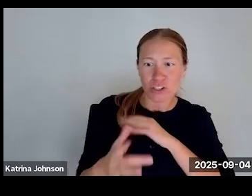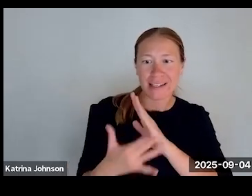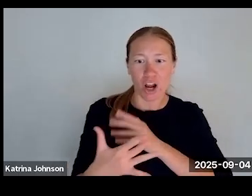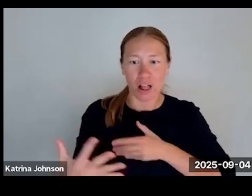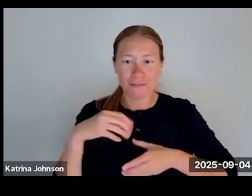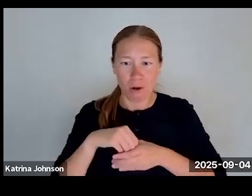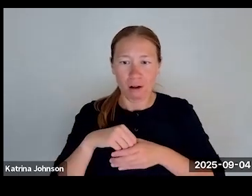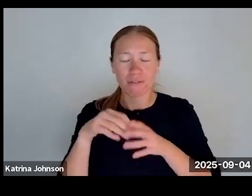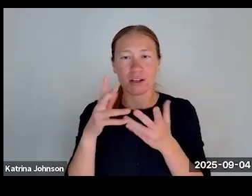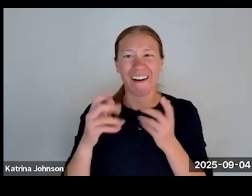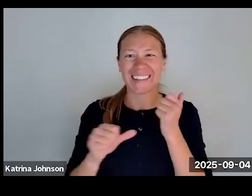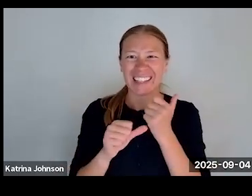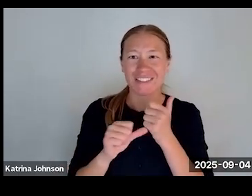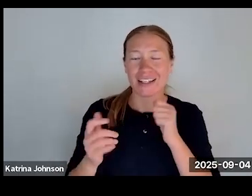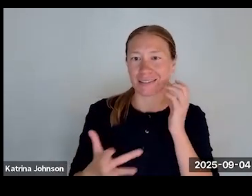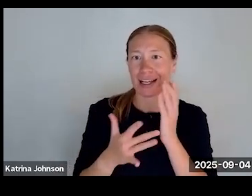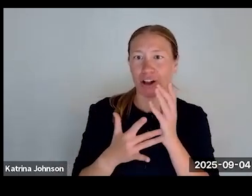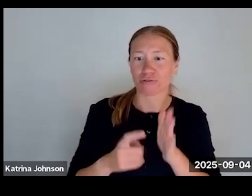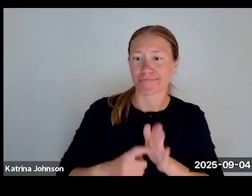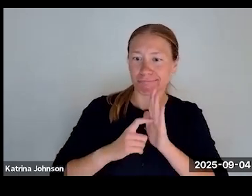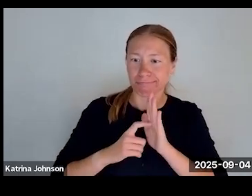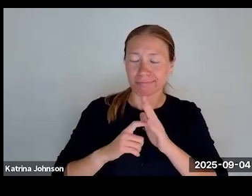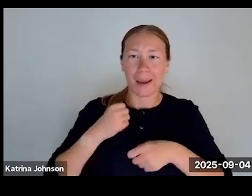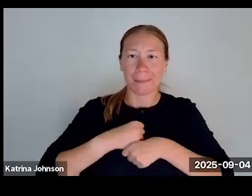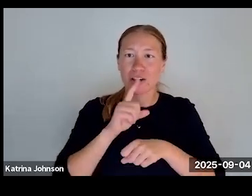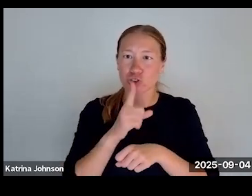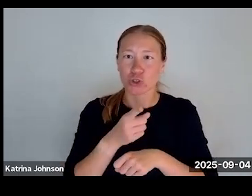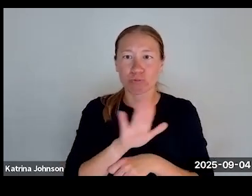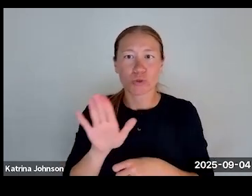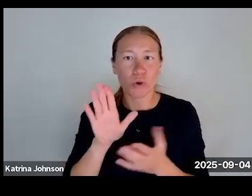is available for your students.